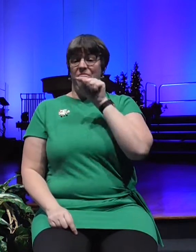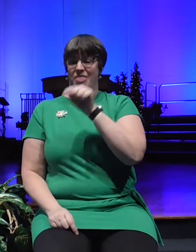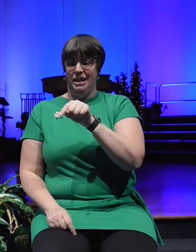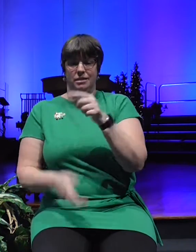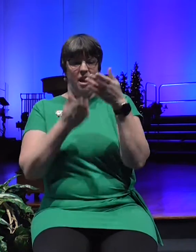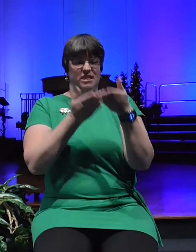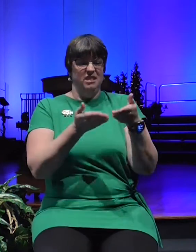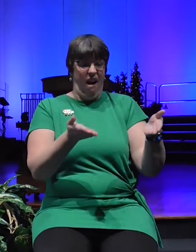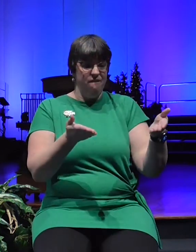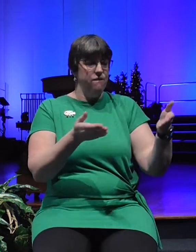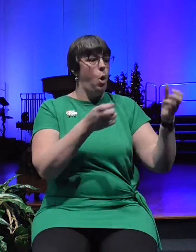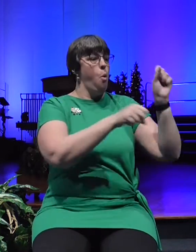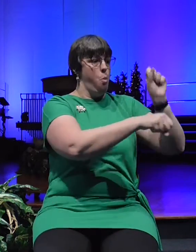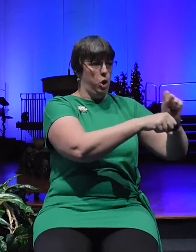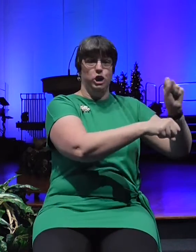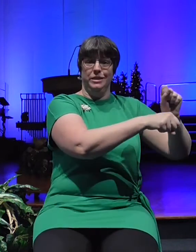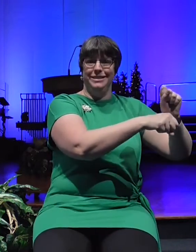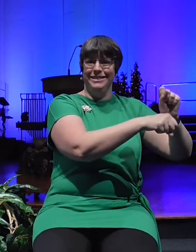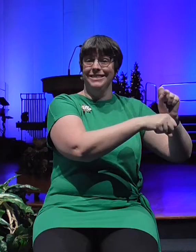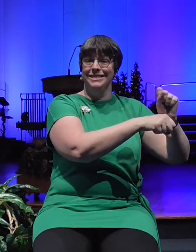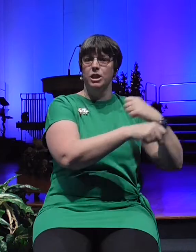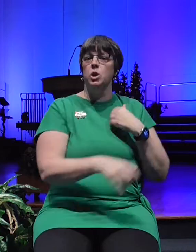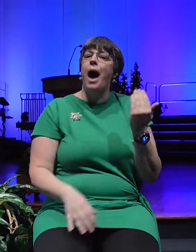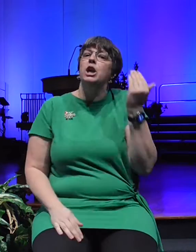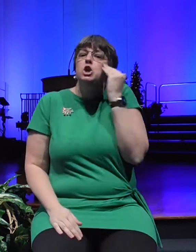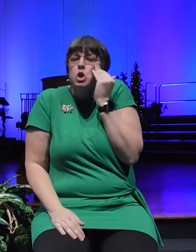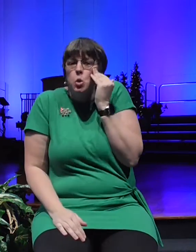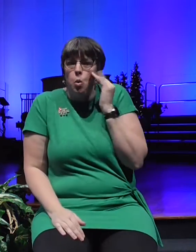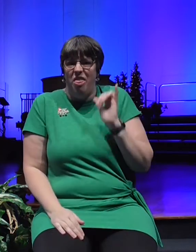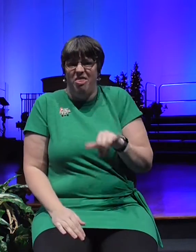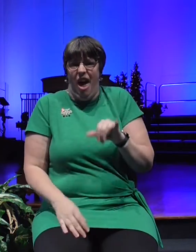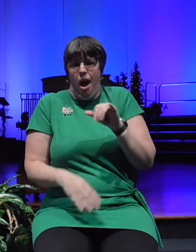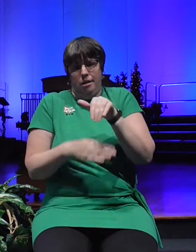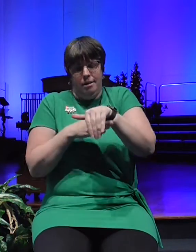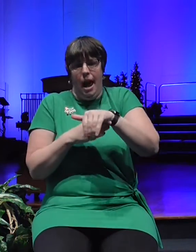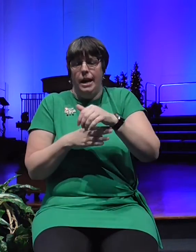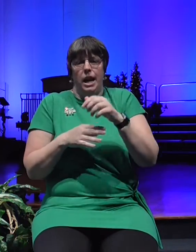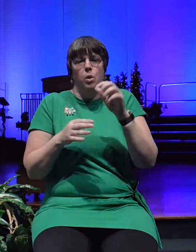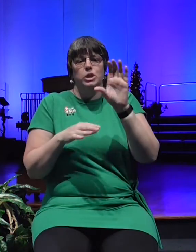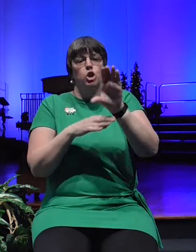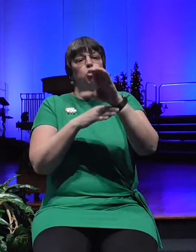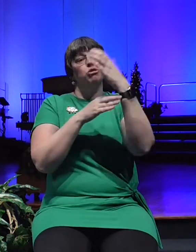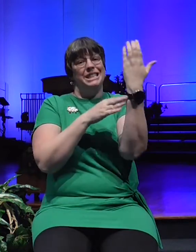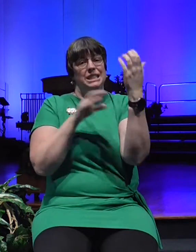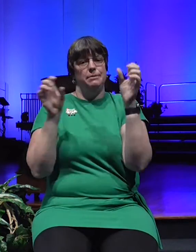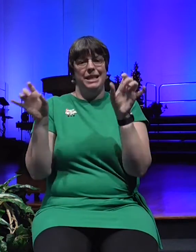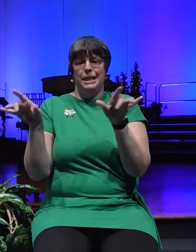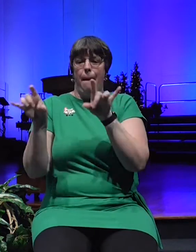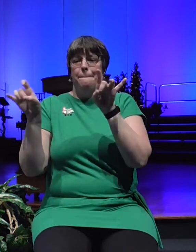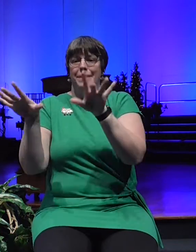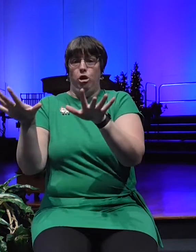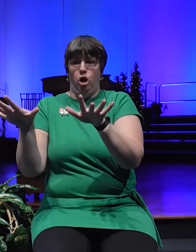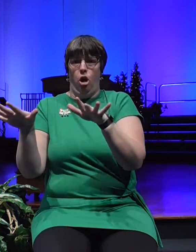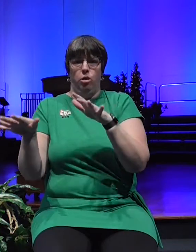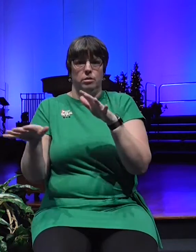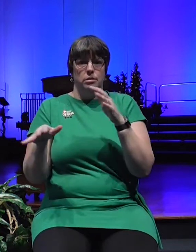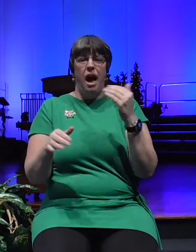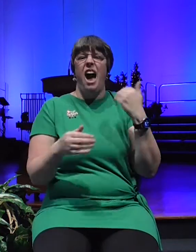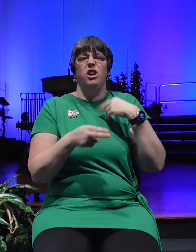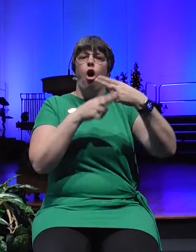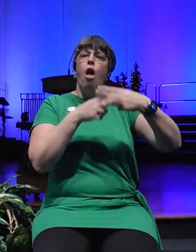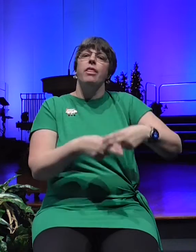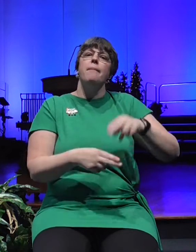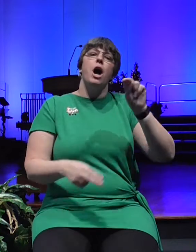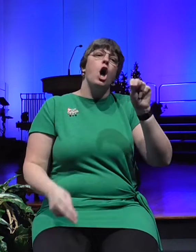And I knew that night it was a Christmas miracle. I call miracles normicals because they are